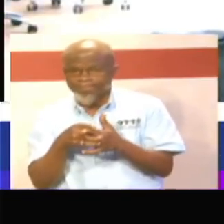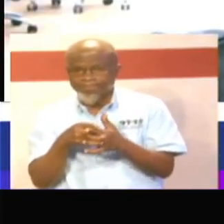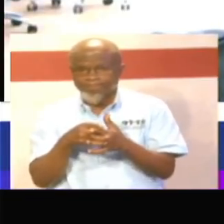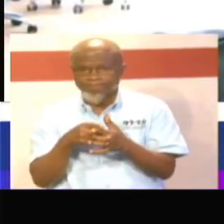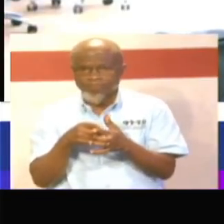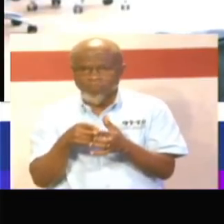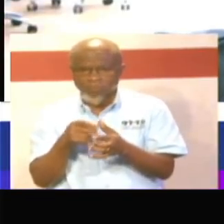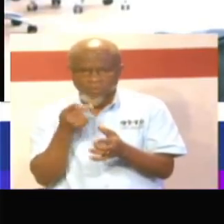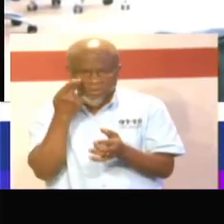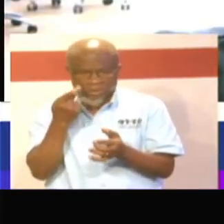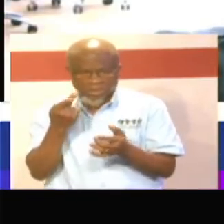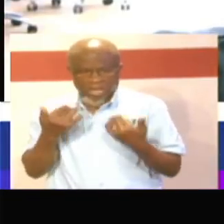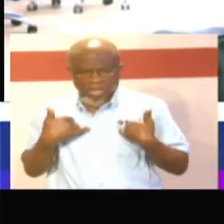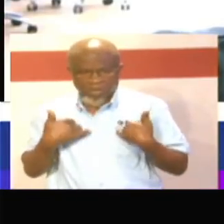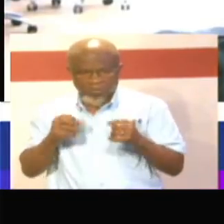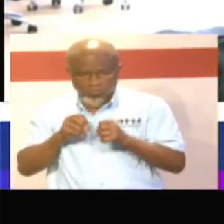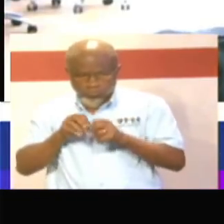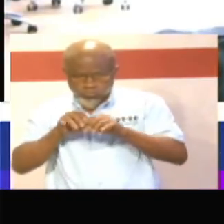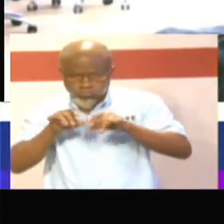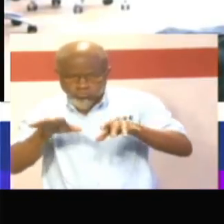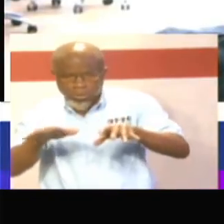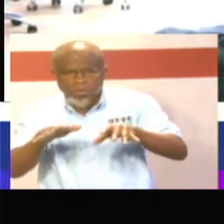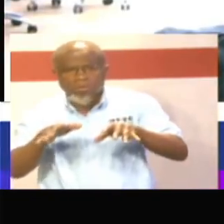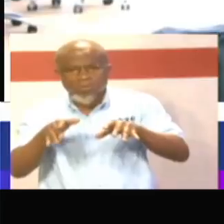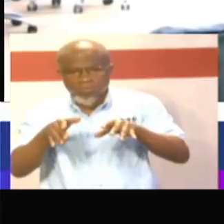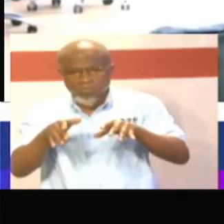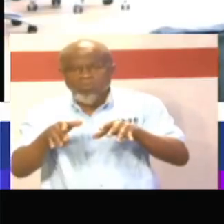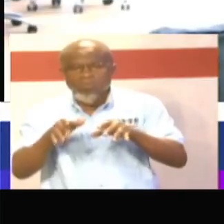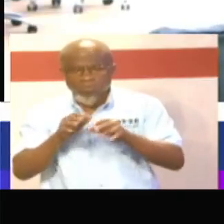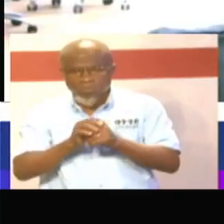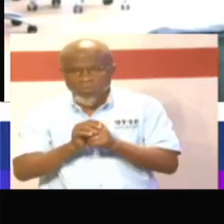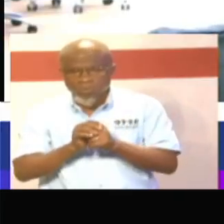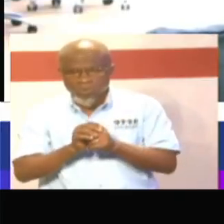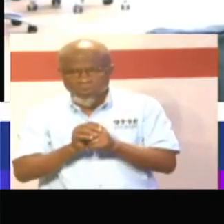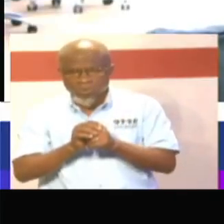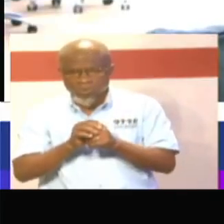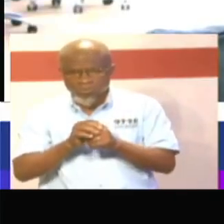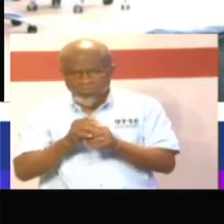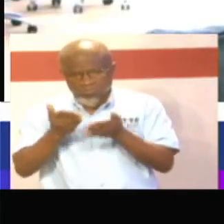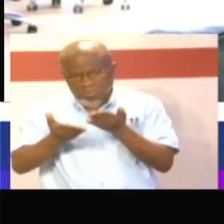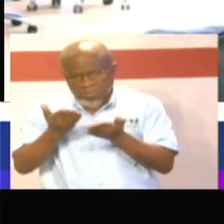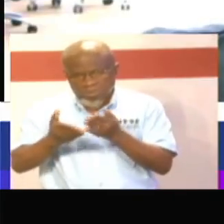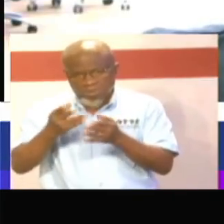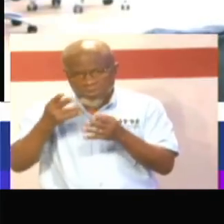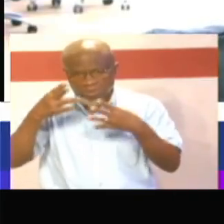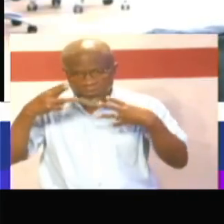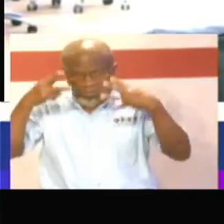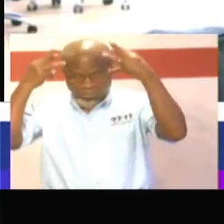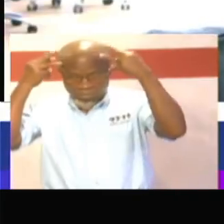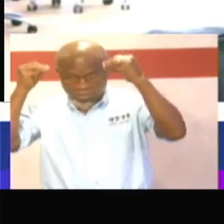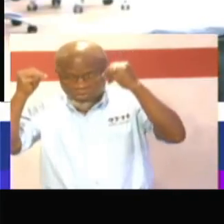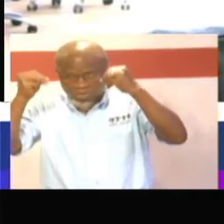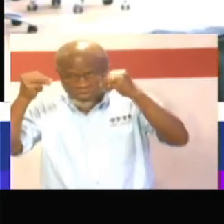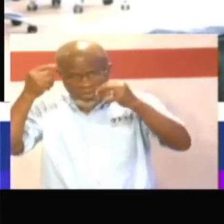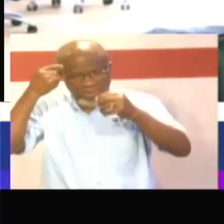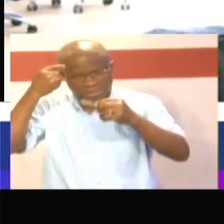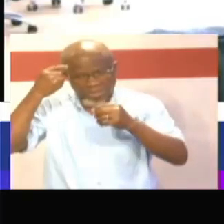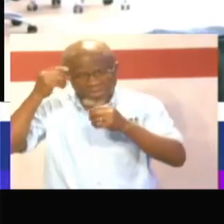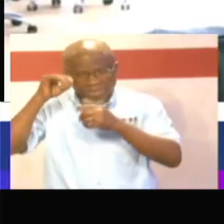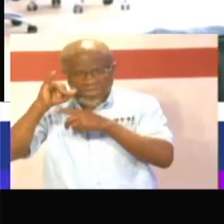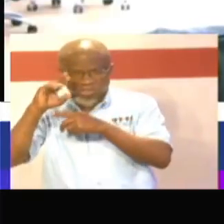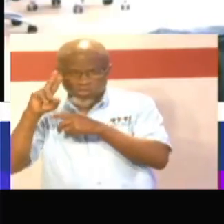with a pandemic, we have a highly transmissible virus, does the ministry find or ICU capacity to